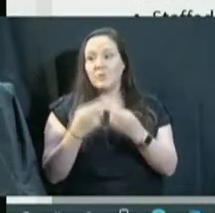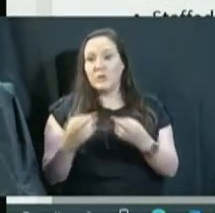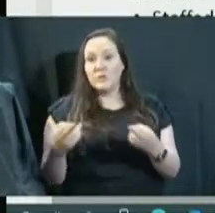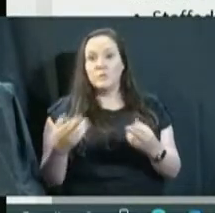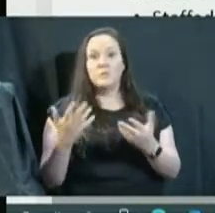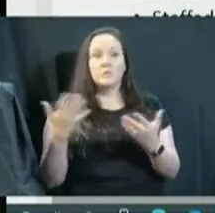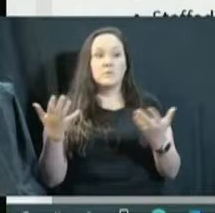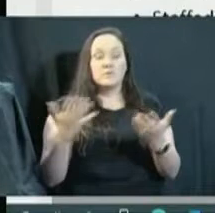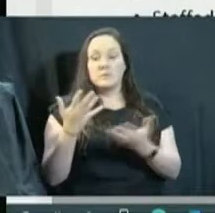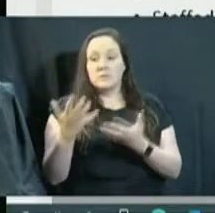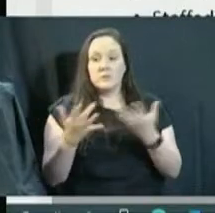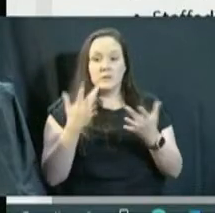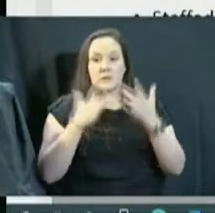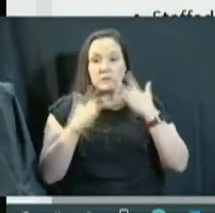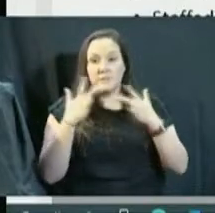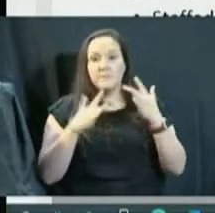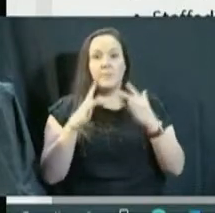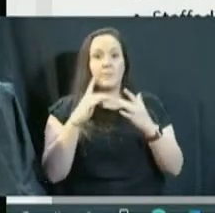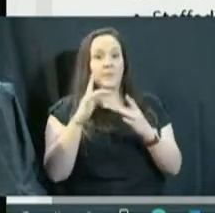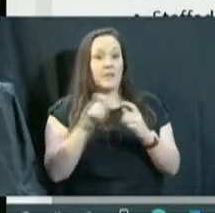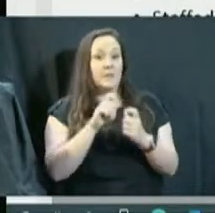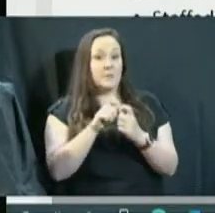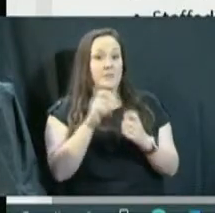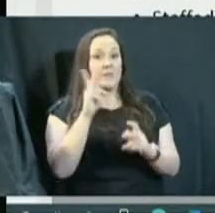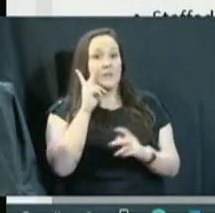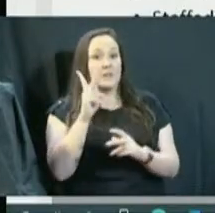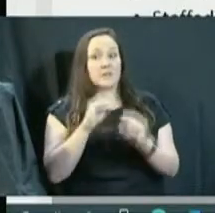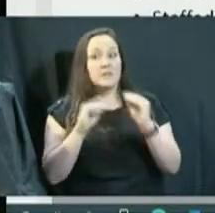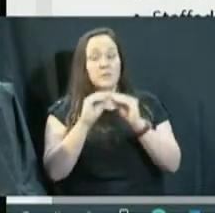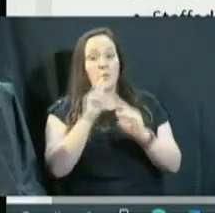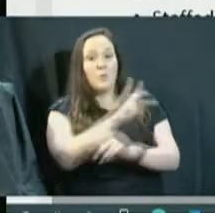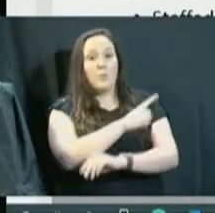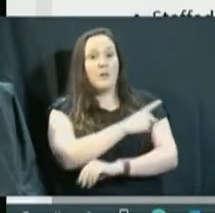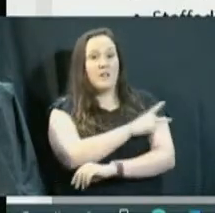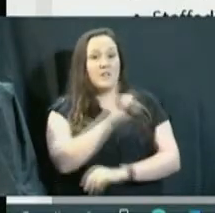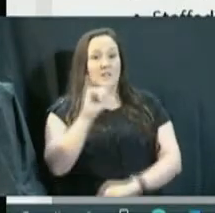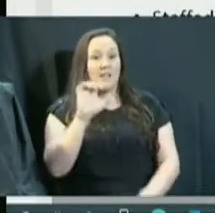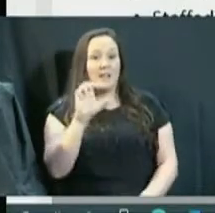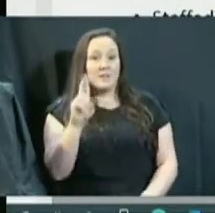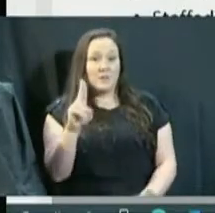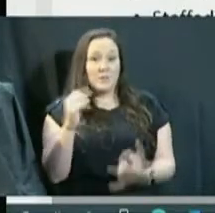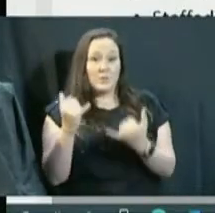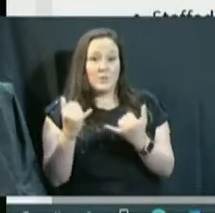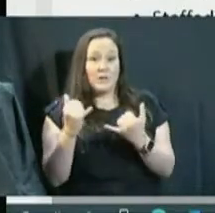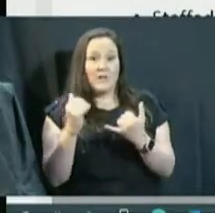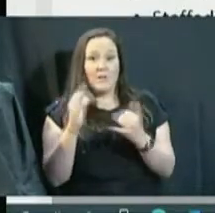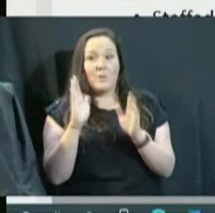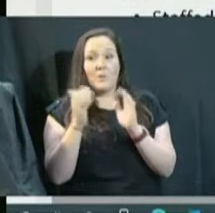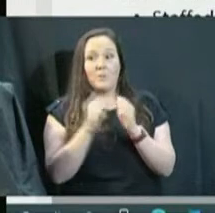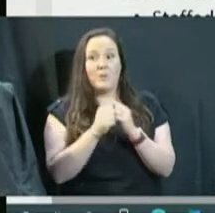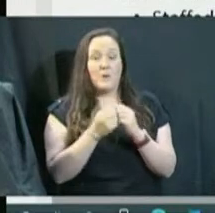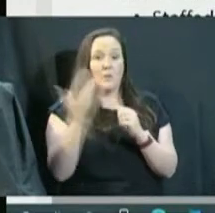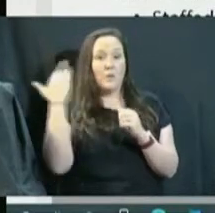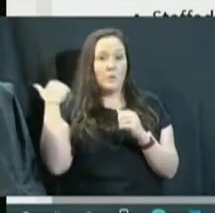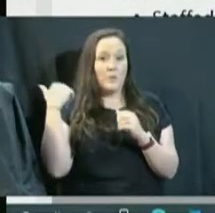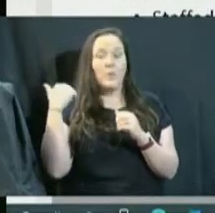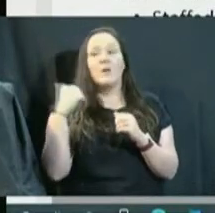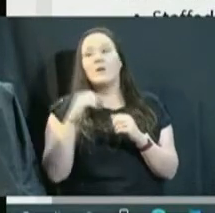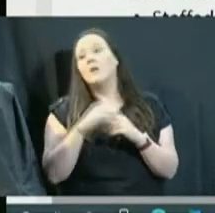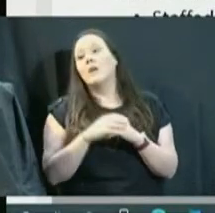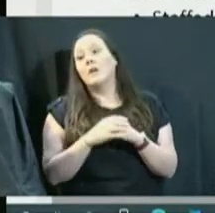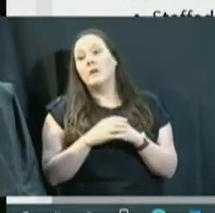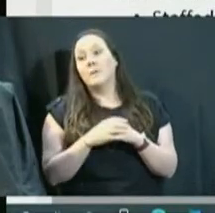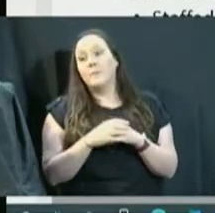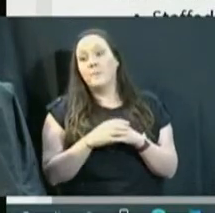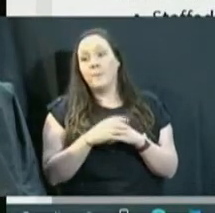resources. Specifically, we were seeing more patients in the intensive care unit this time around than we had before, without question. And of